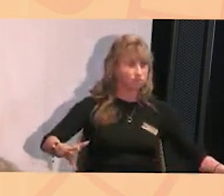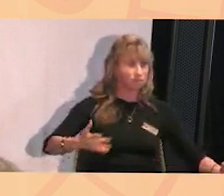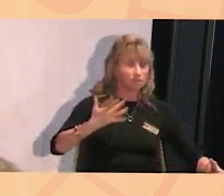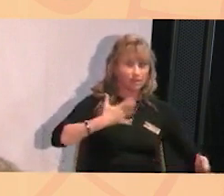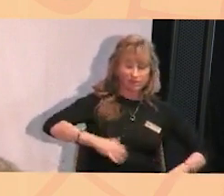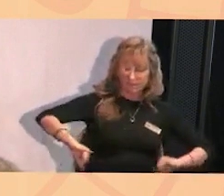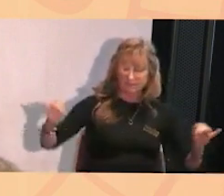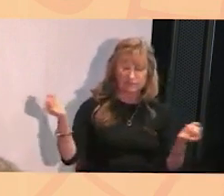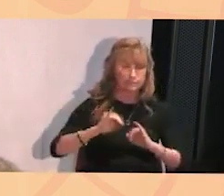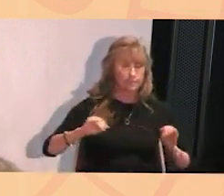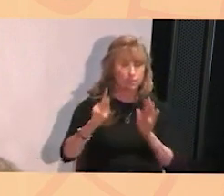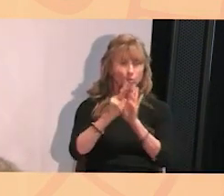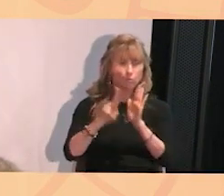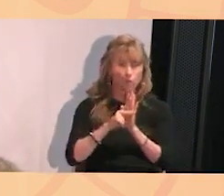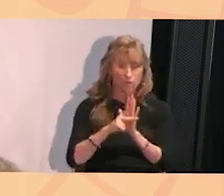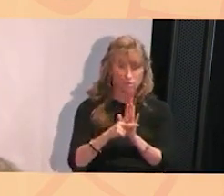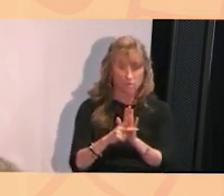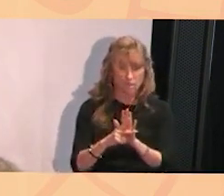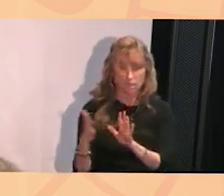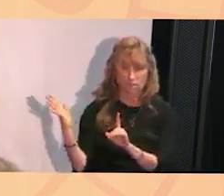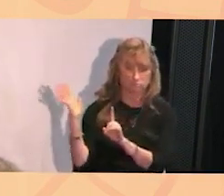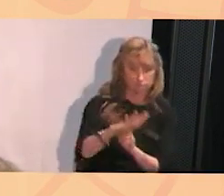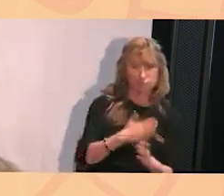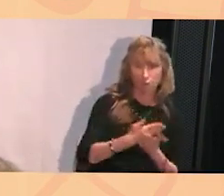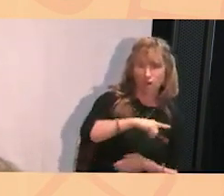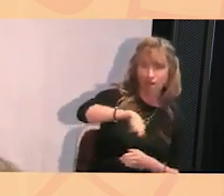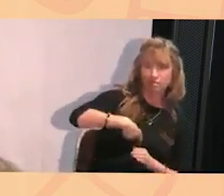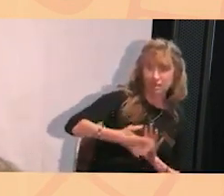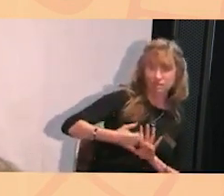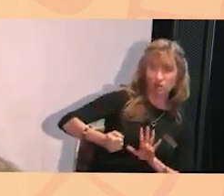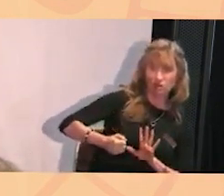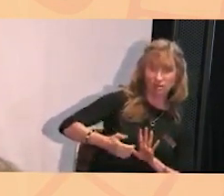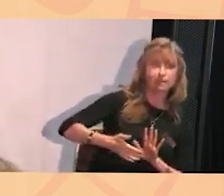policies inflicted upon us that were stolen from us, so we need to get it back.